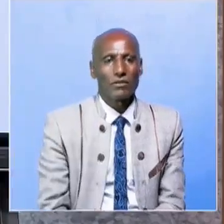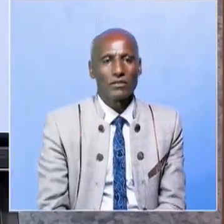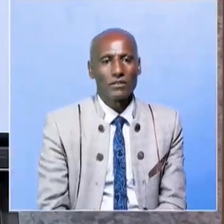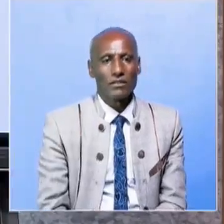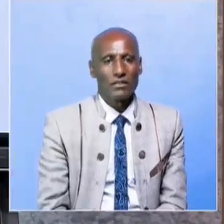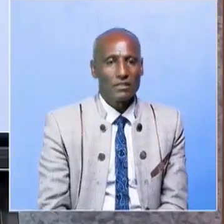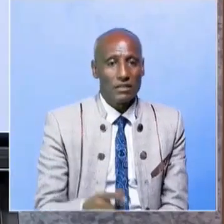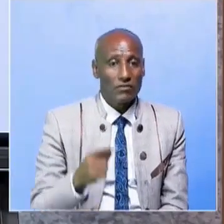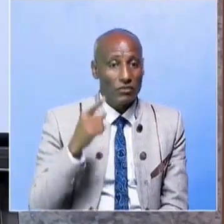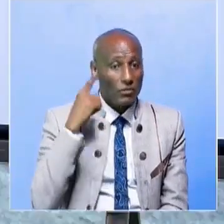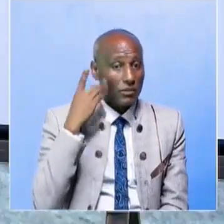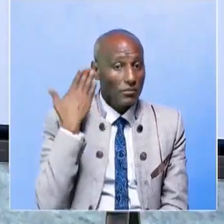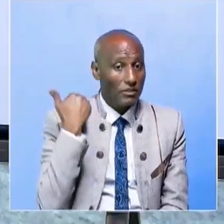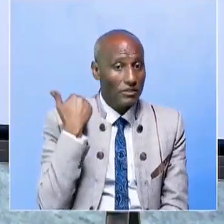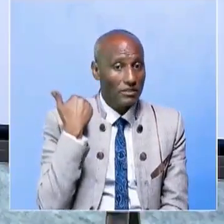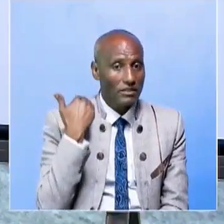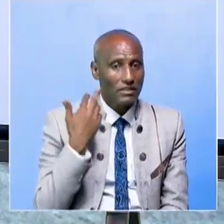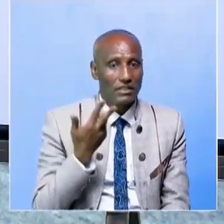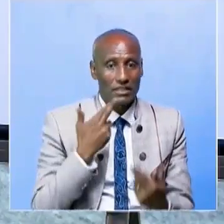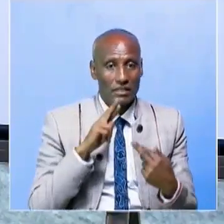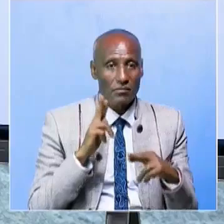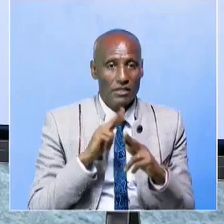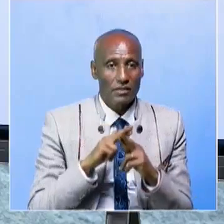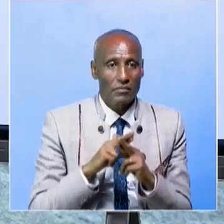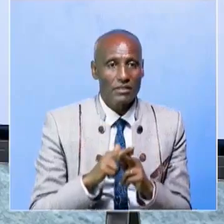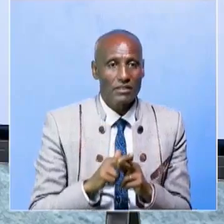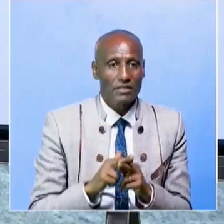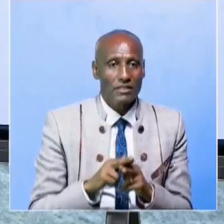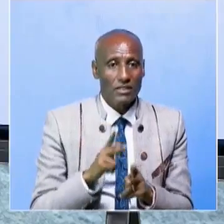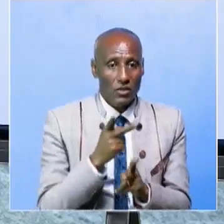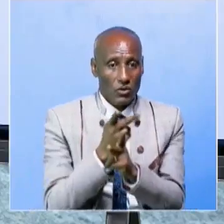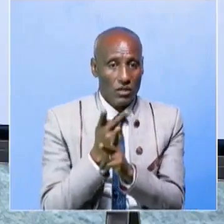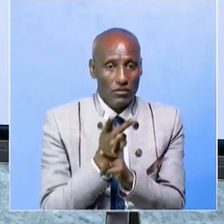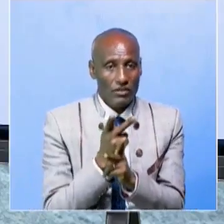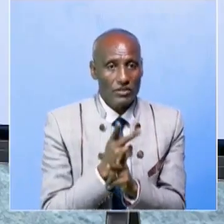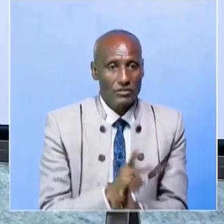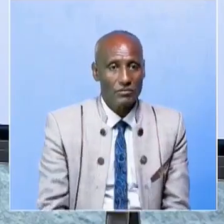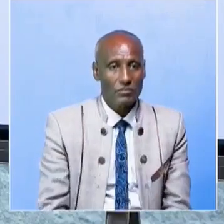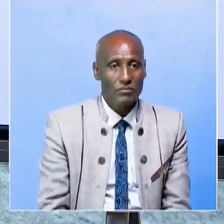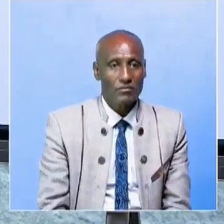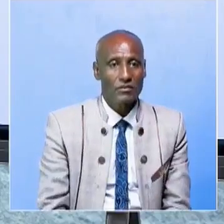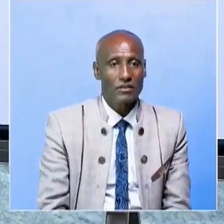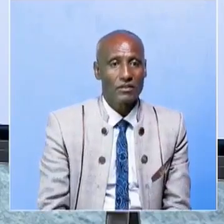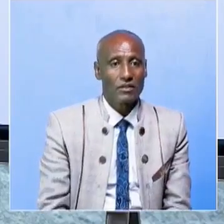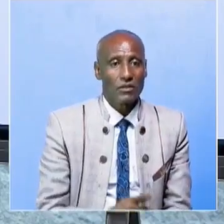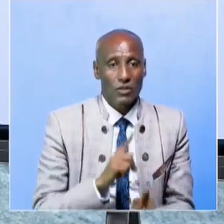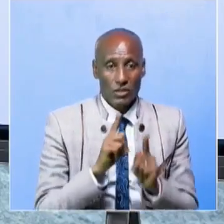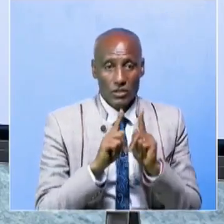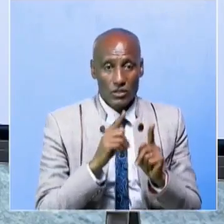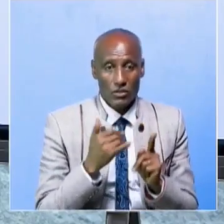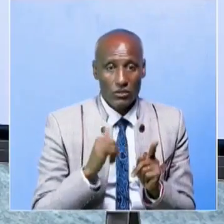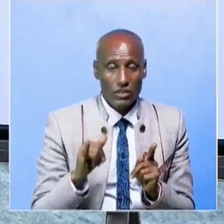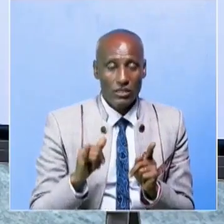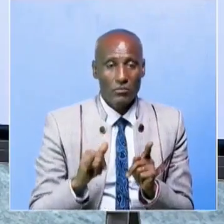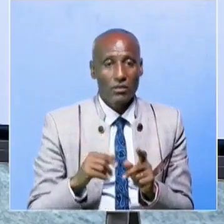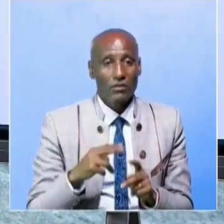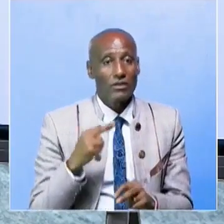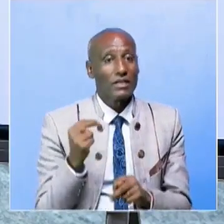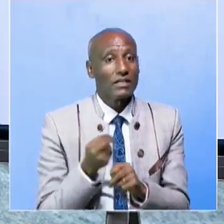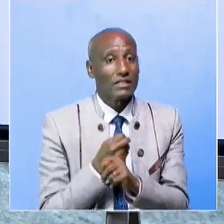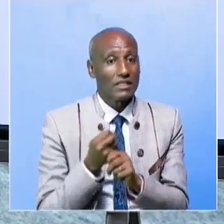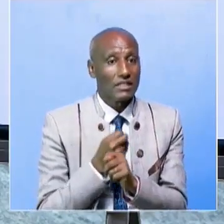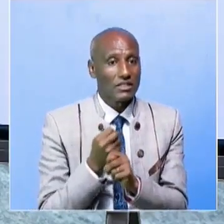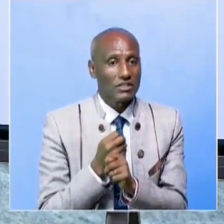If you remember remediation, if you remember conservation, we were talking about nature,